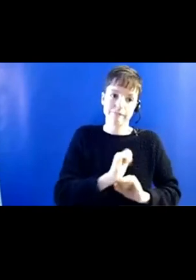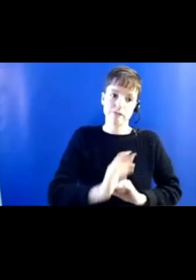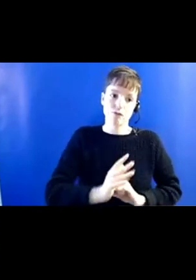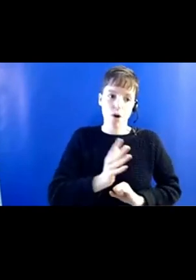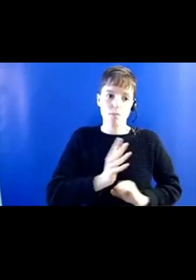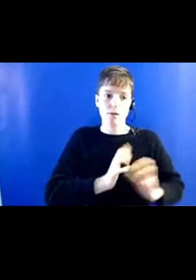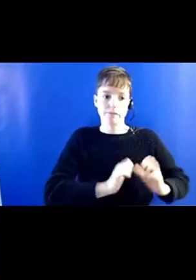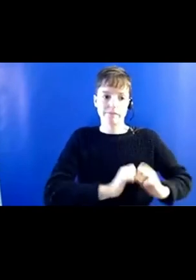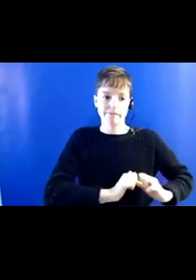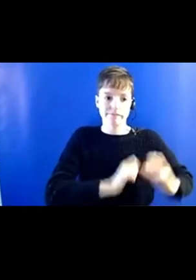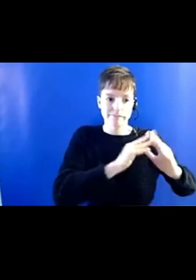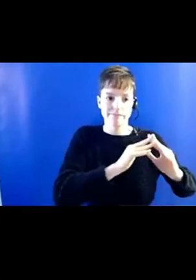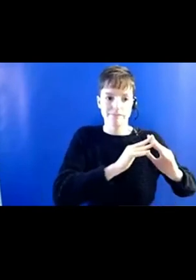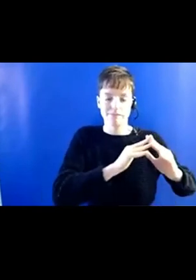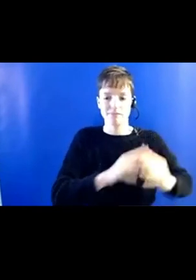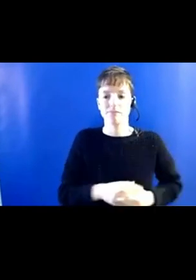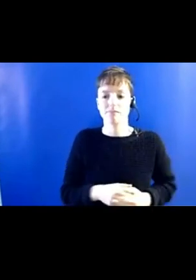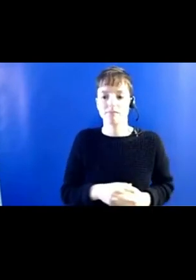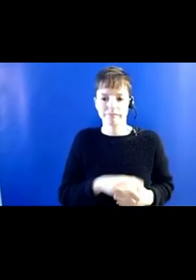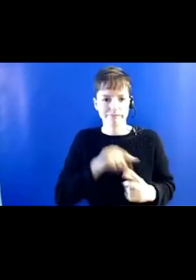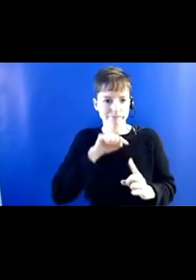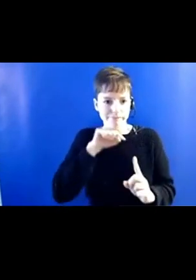established task force on disability,